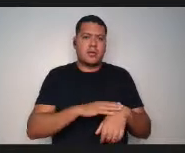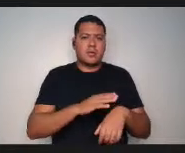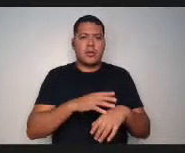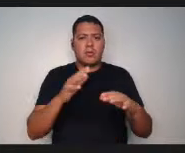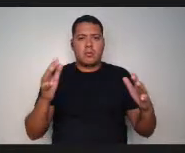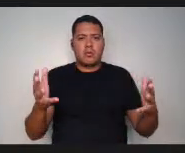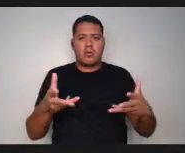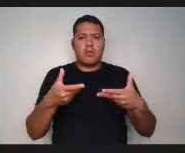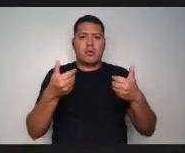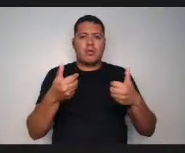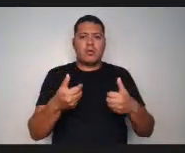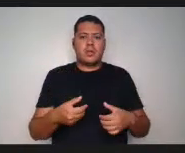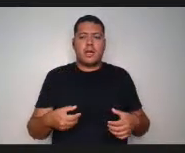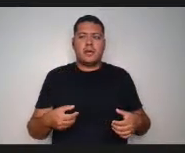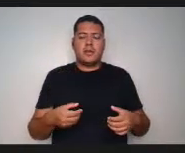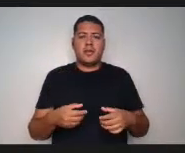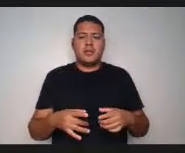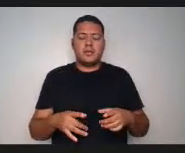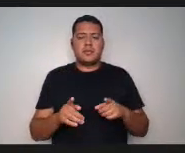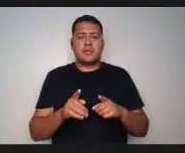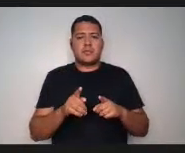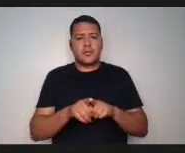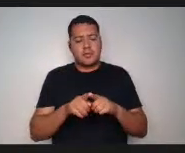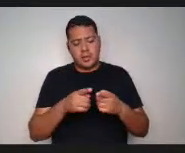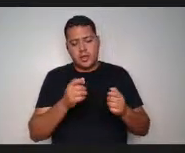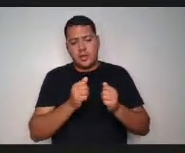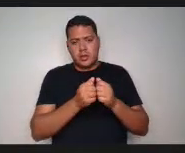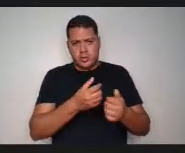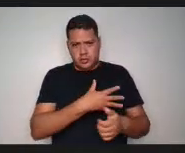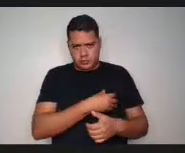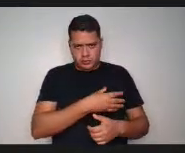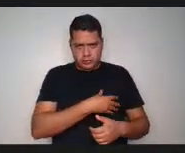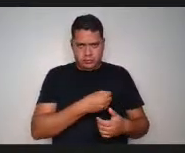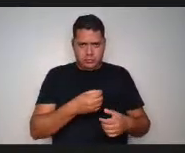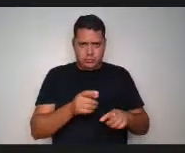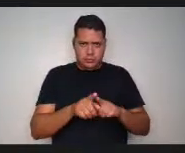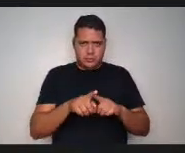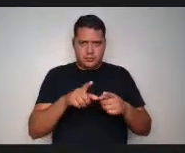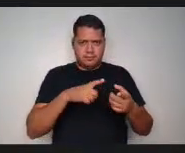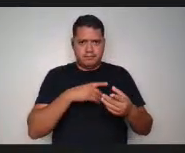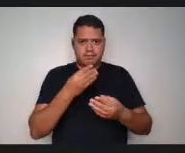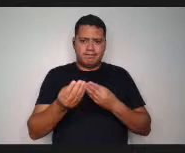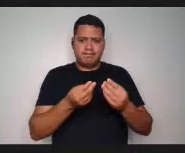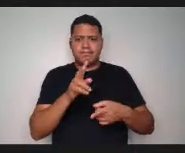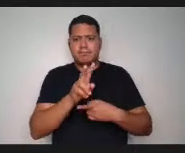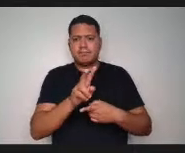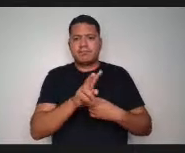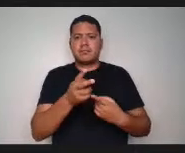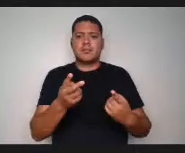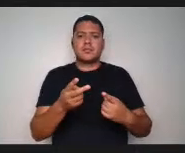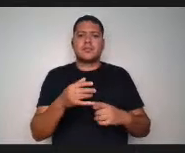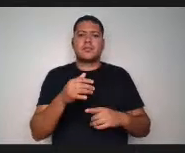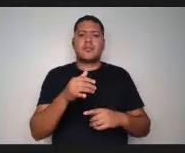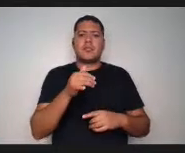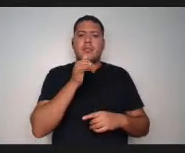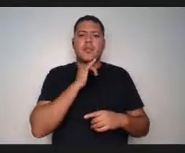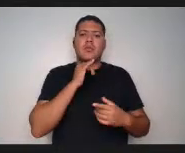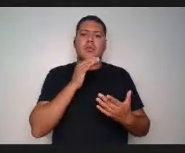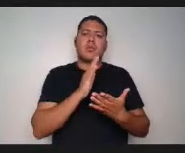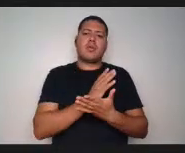a cost savings of this for employers, by some estimates around $11,000 per